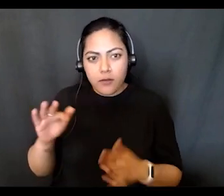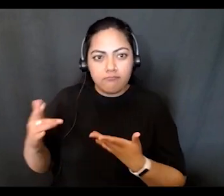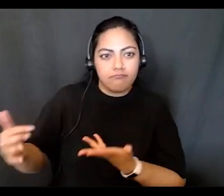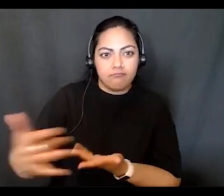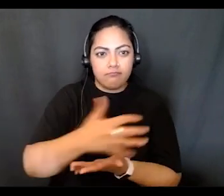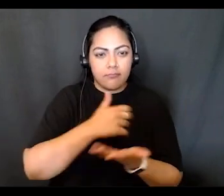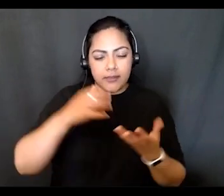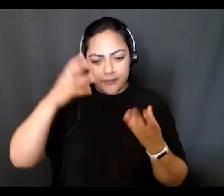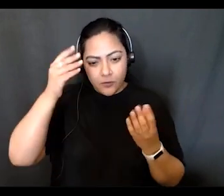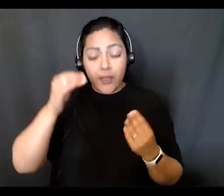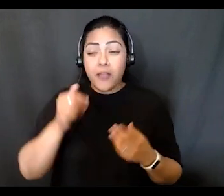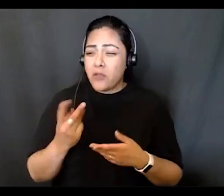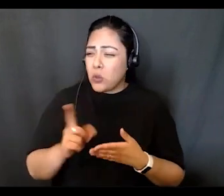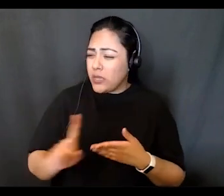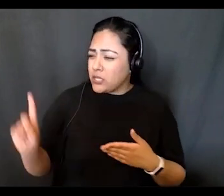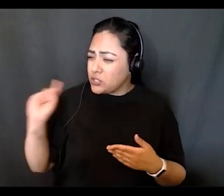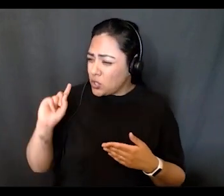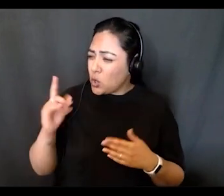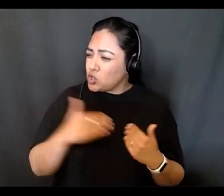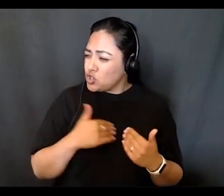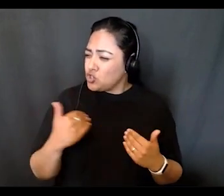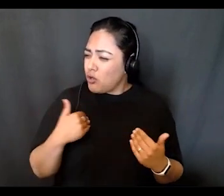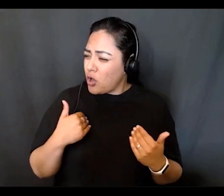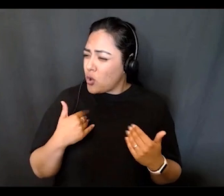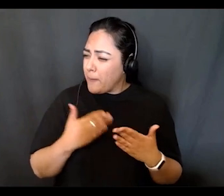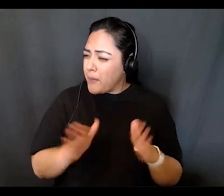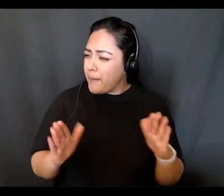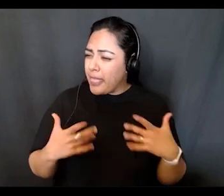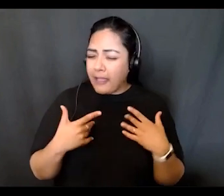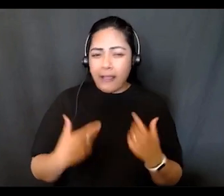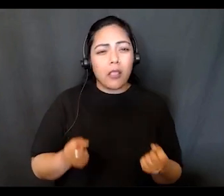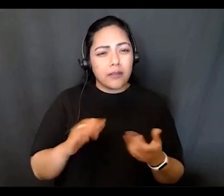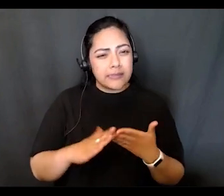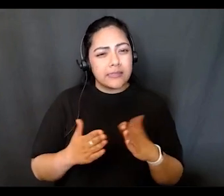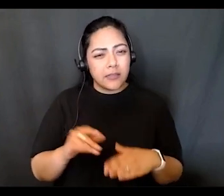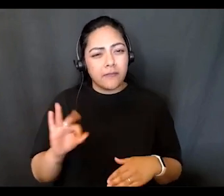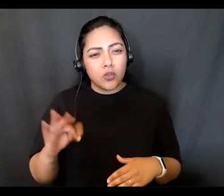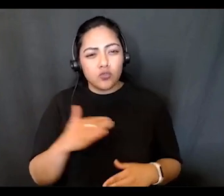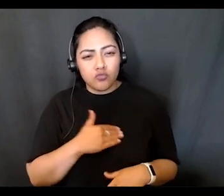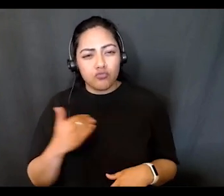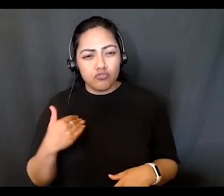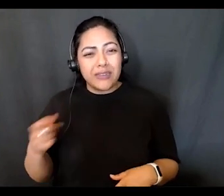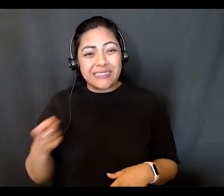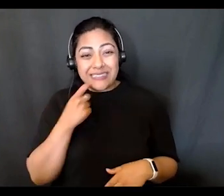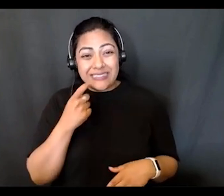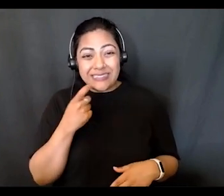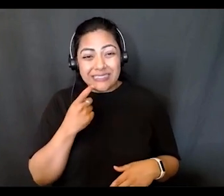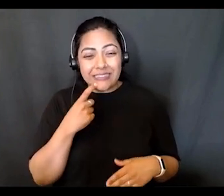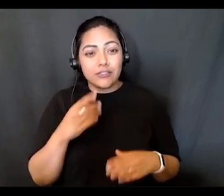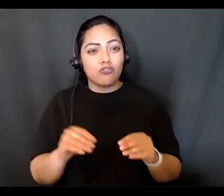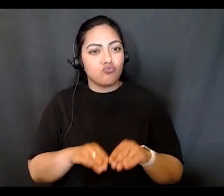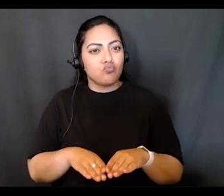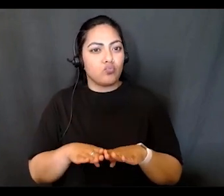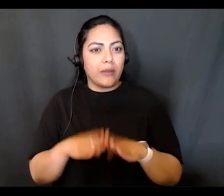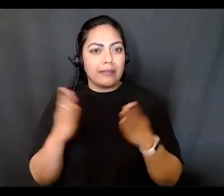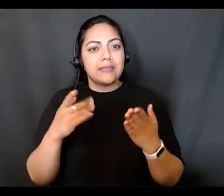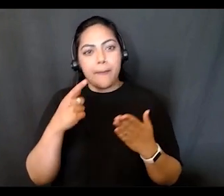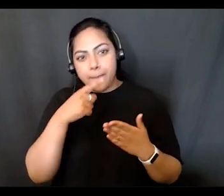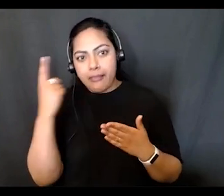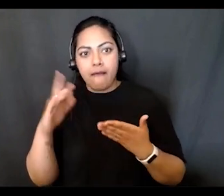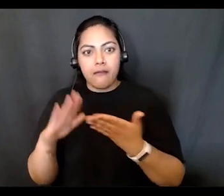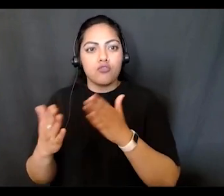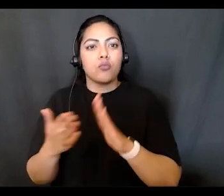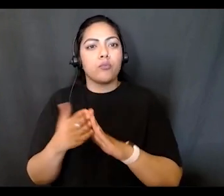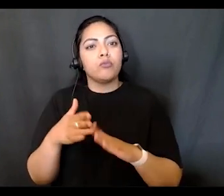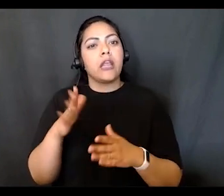ago, the Toronto Public Health, City of Toronto, released a community data governance framework for Black communities. So